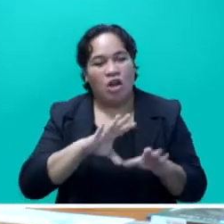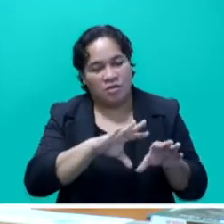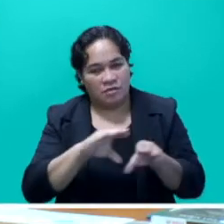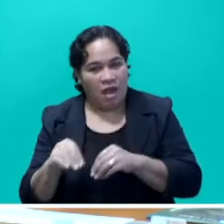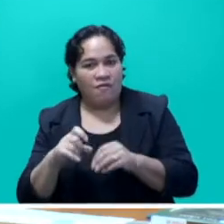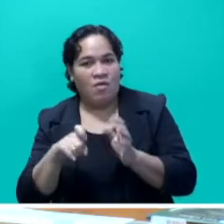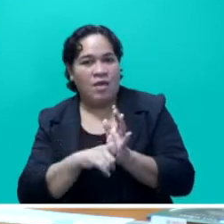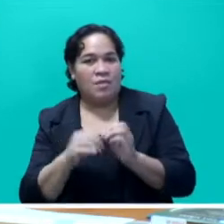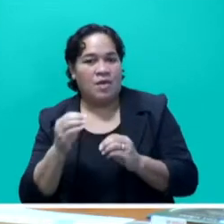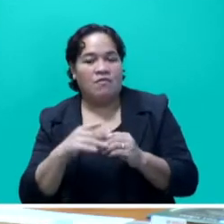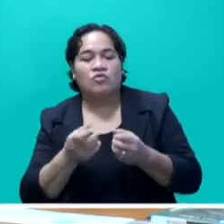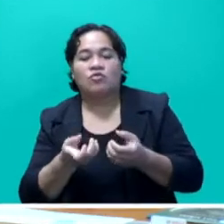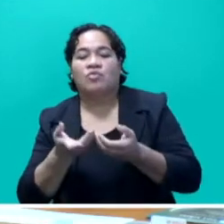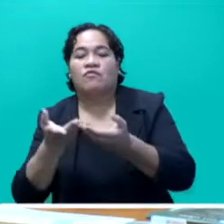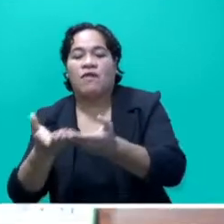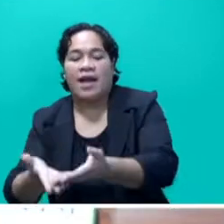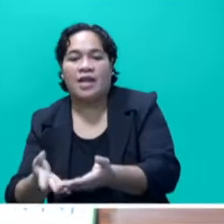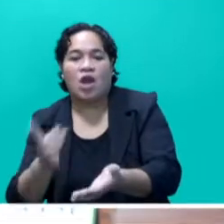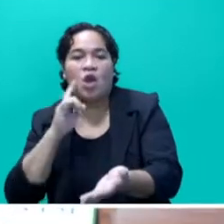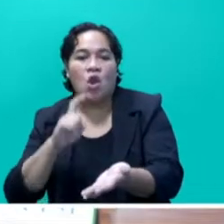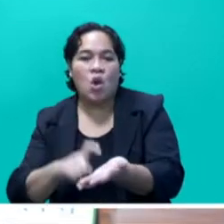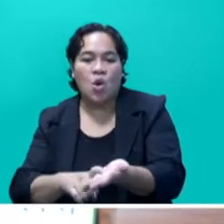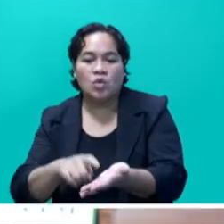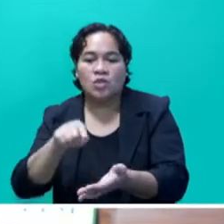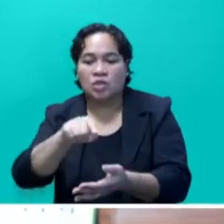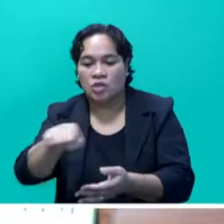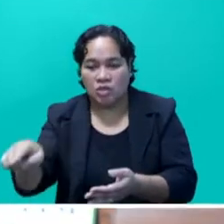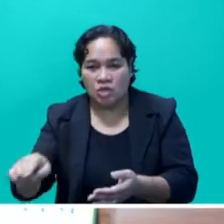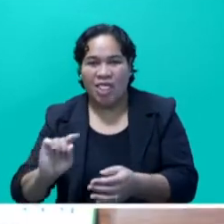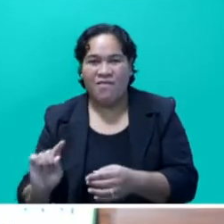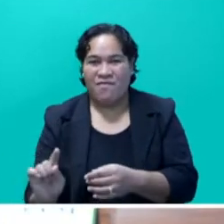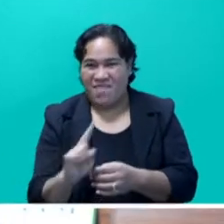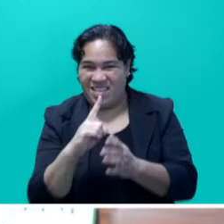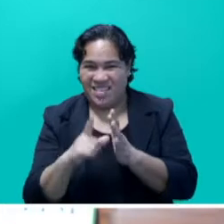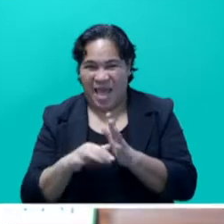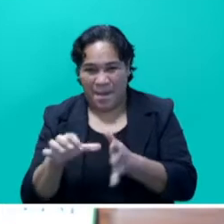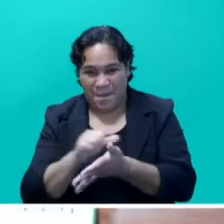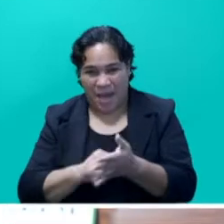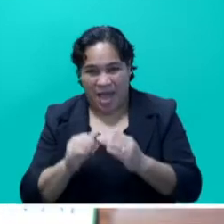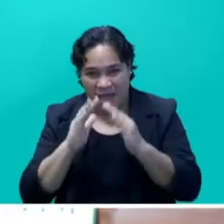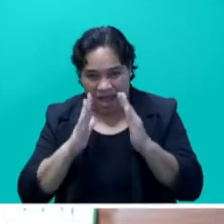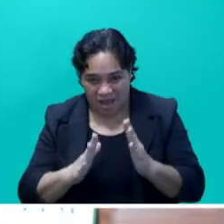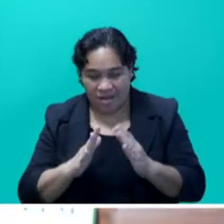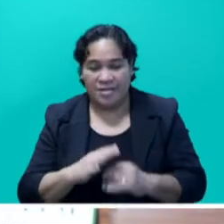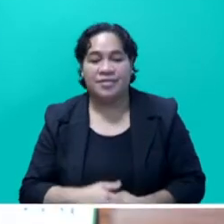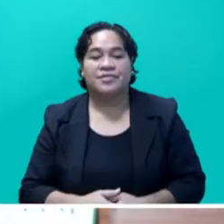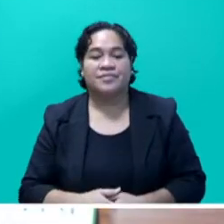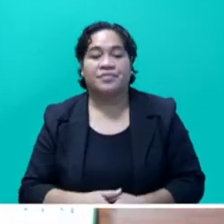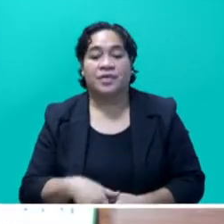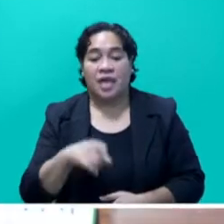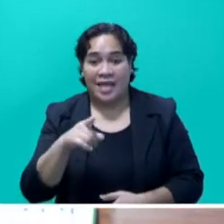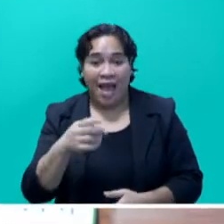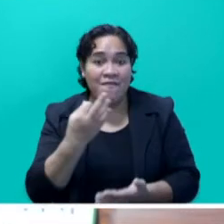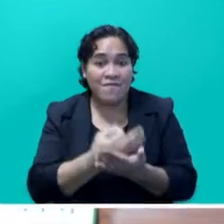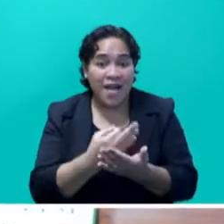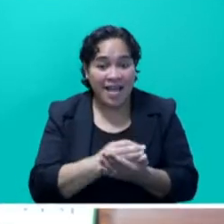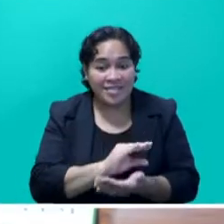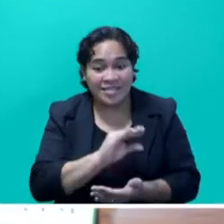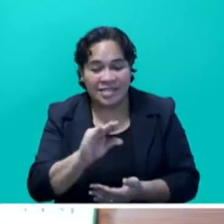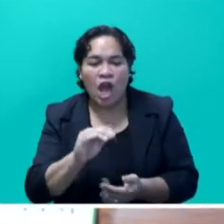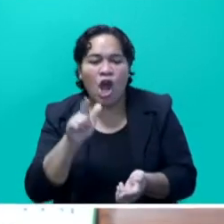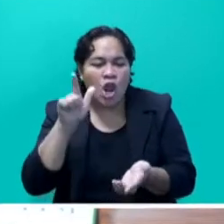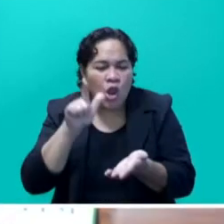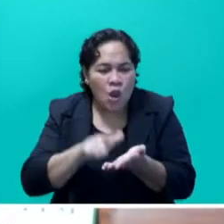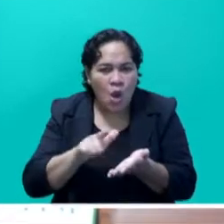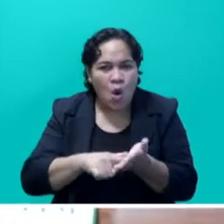loans to low and middle income earning first home buyers. These funds were lent at very low